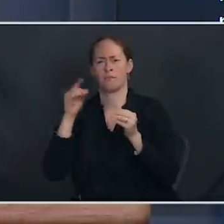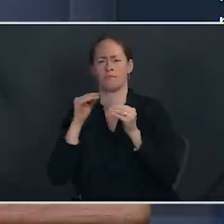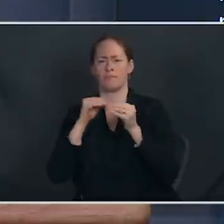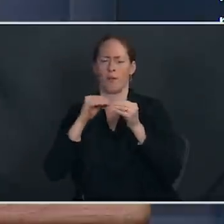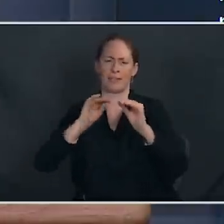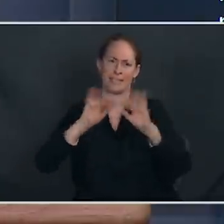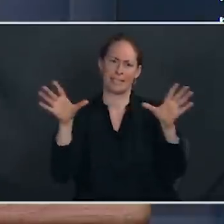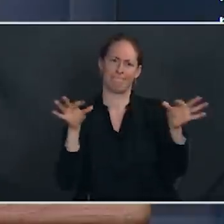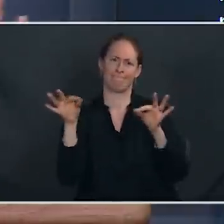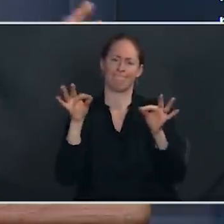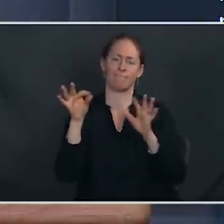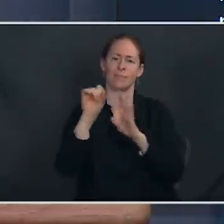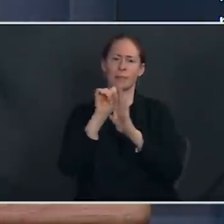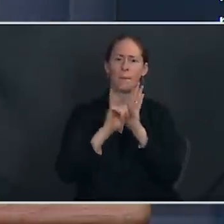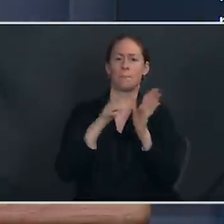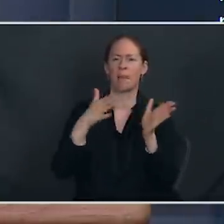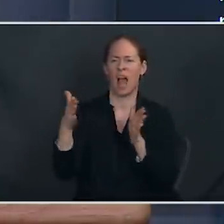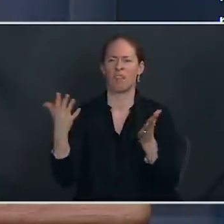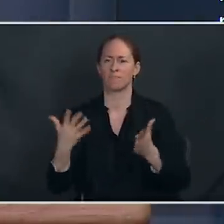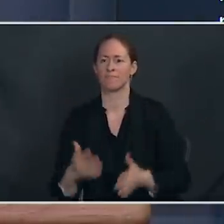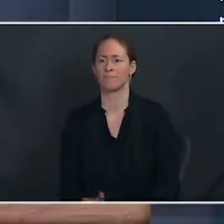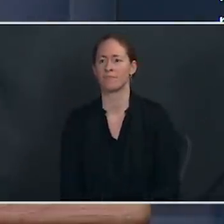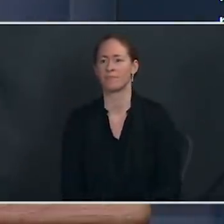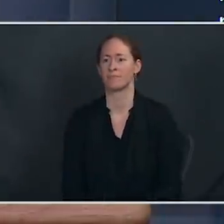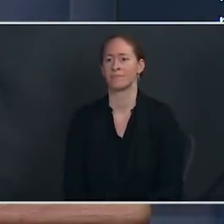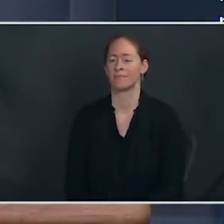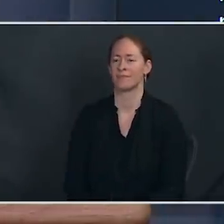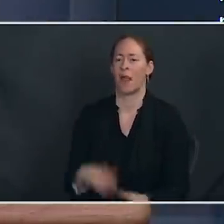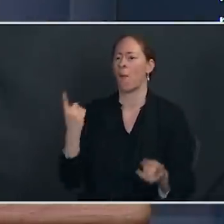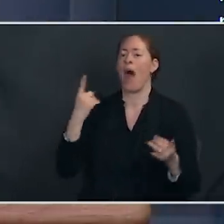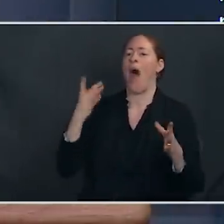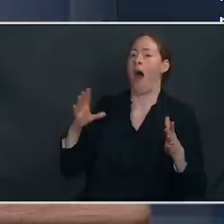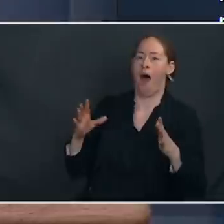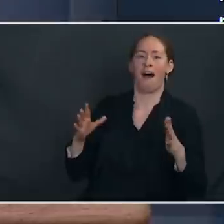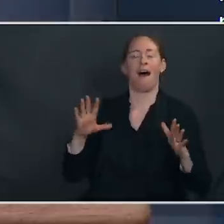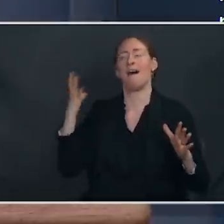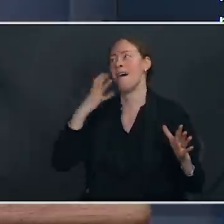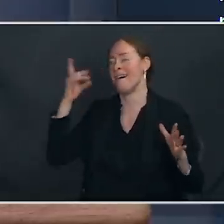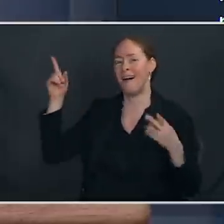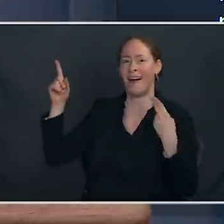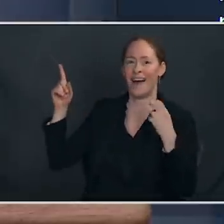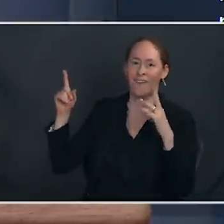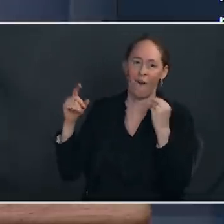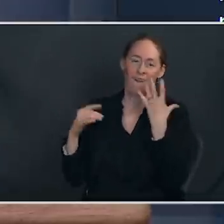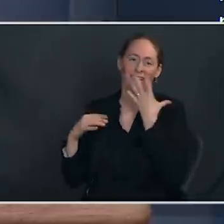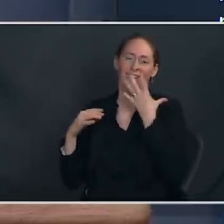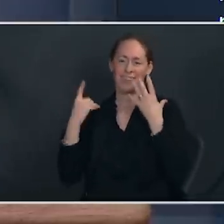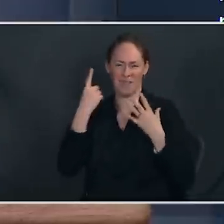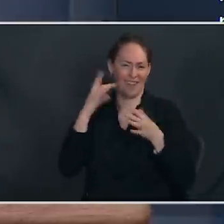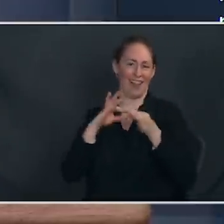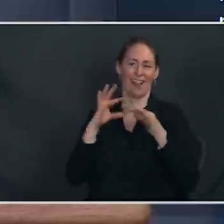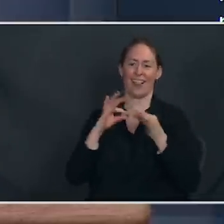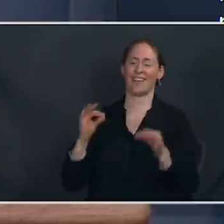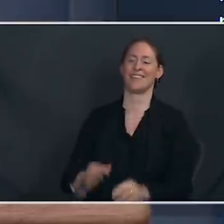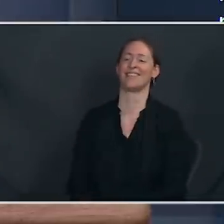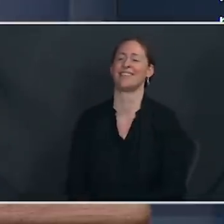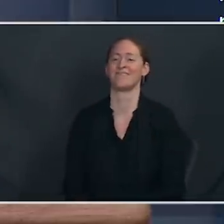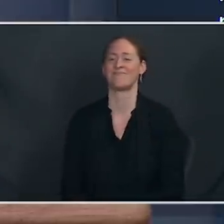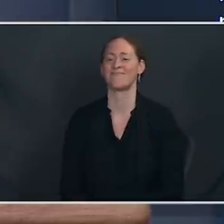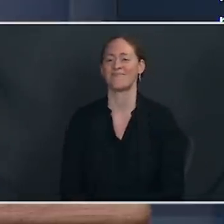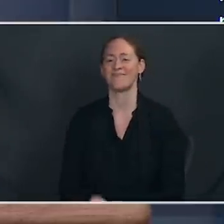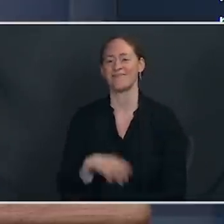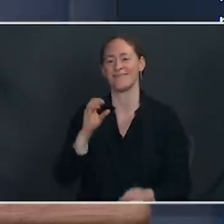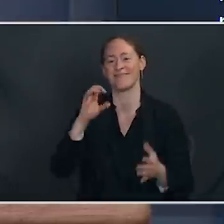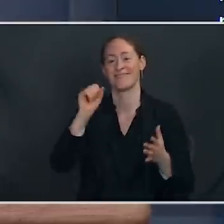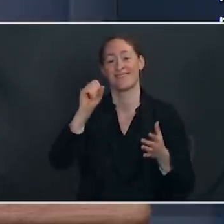Go ahead, Peter. Go you, Jen. Peter row up here. Pete and Pete. Or Pete and Reid, I guess. So the jokes could go on. Go